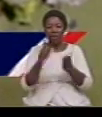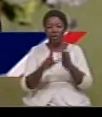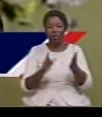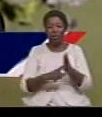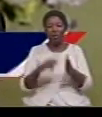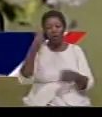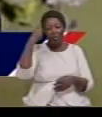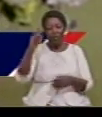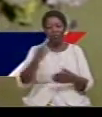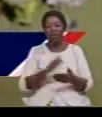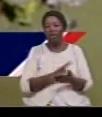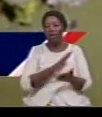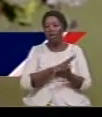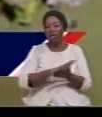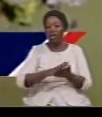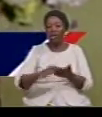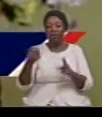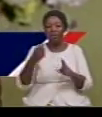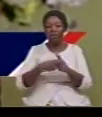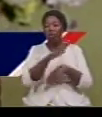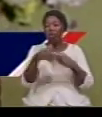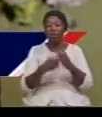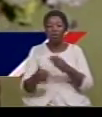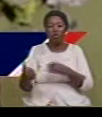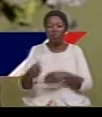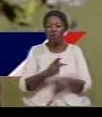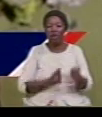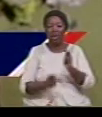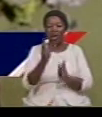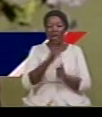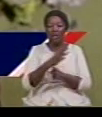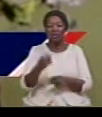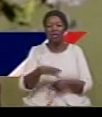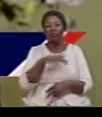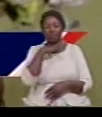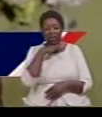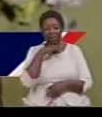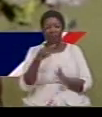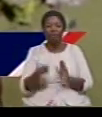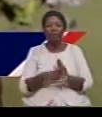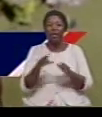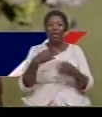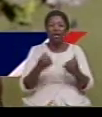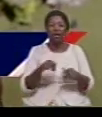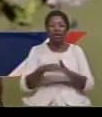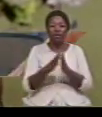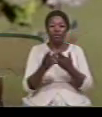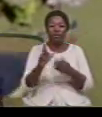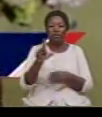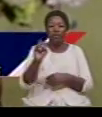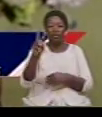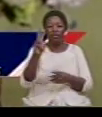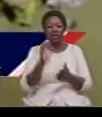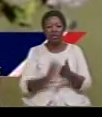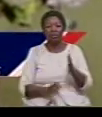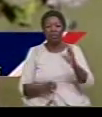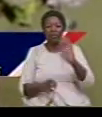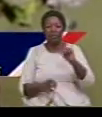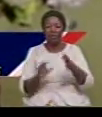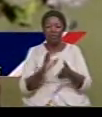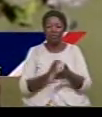of defilement. In Leviticus chapter 14, and I read in verse 33, Leviticus chapter